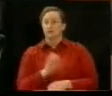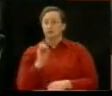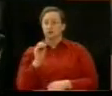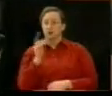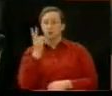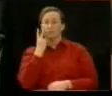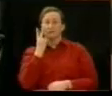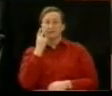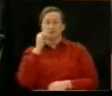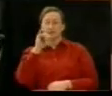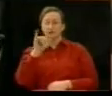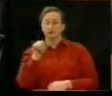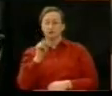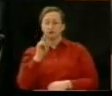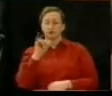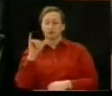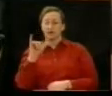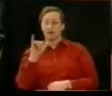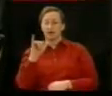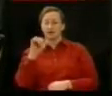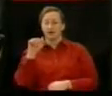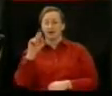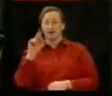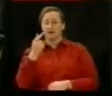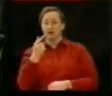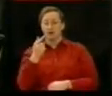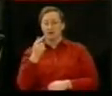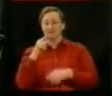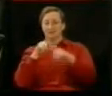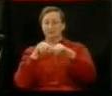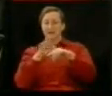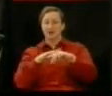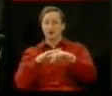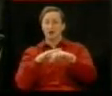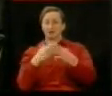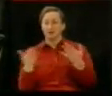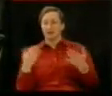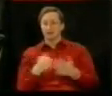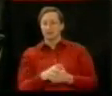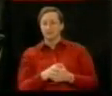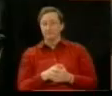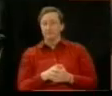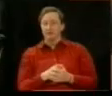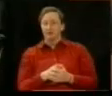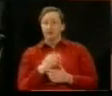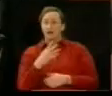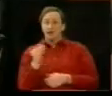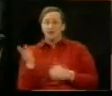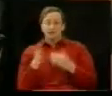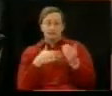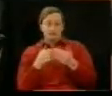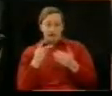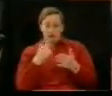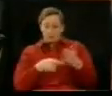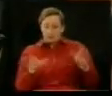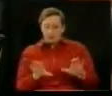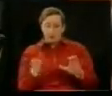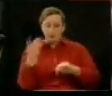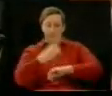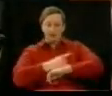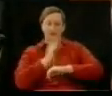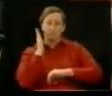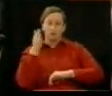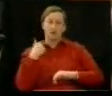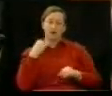July, basically, or maybe August, theoretically, depending on things. Yes, sir. Yeah, end of July. And regardless of what we do here today, there will be